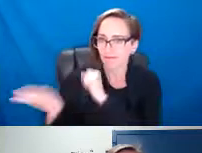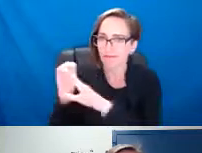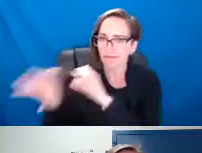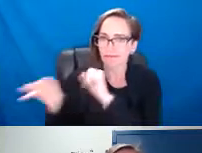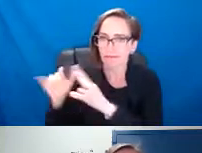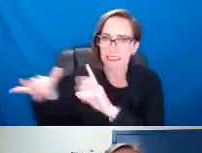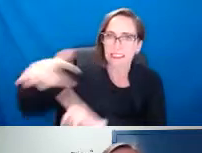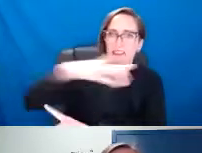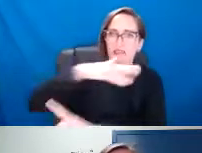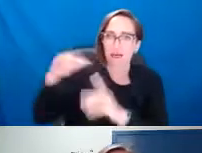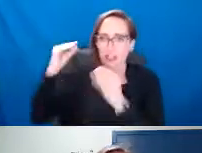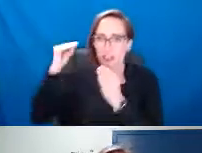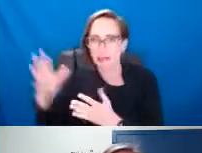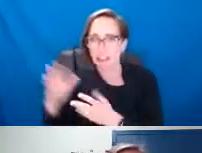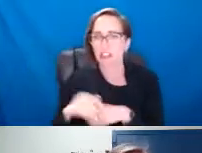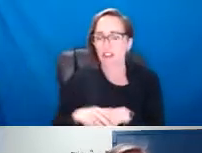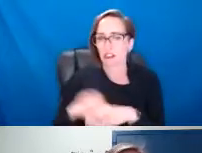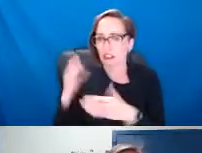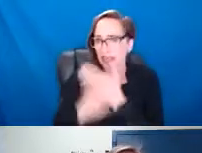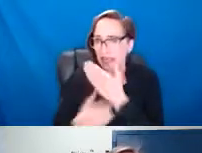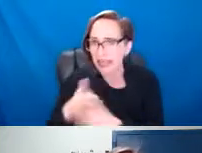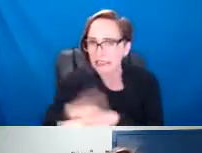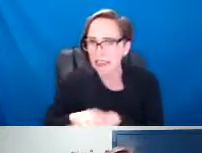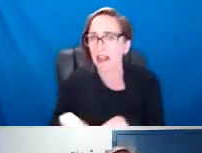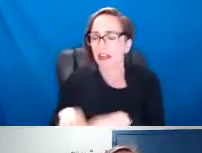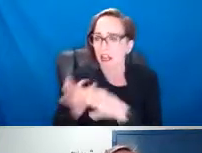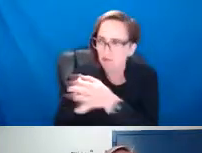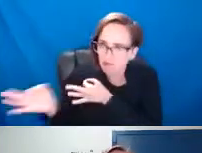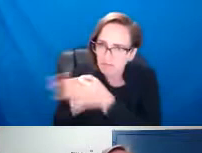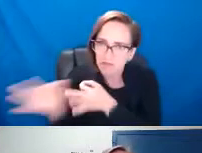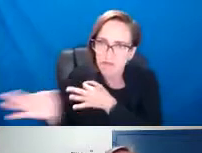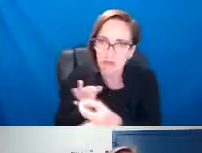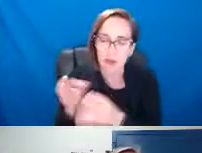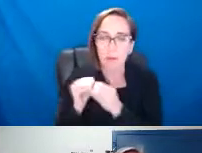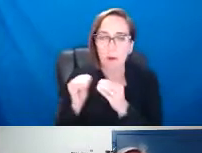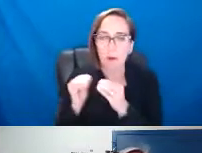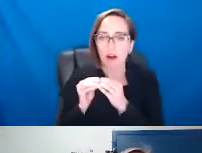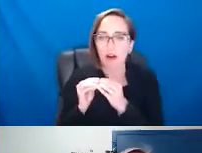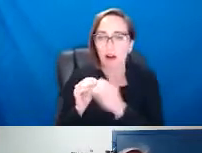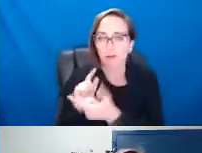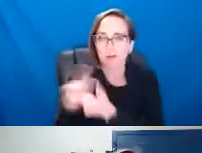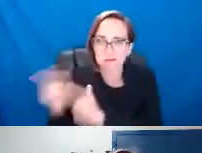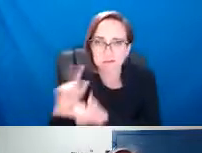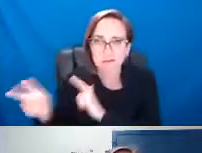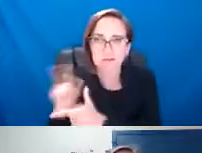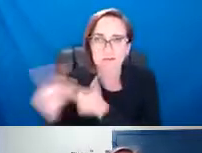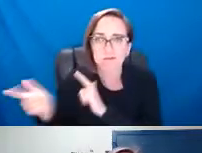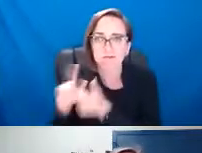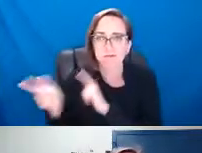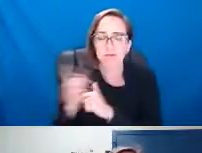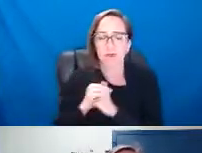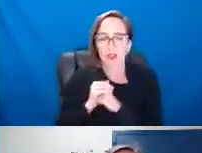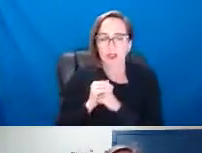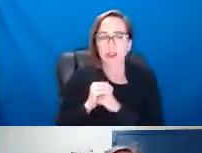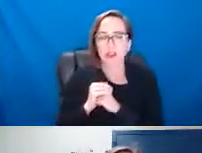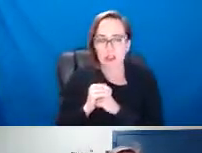they're making sure that everything is hands-on, and they're getting the explanation, and the conversations are being fed to them as well.